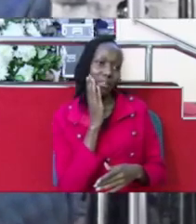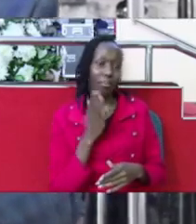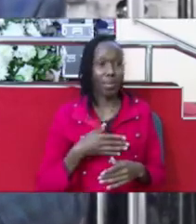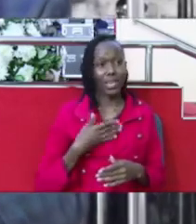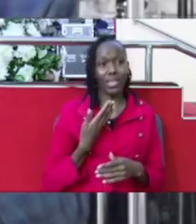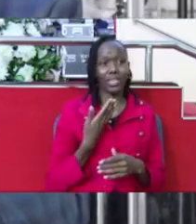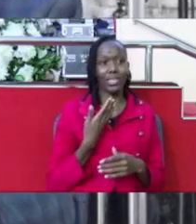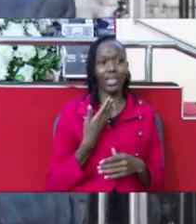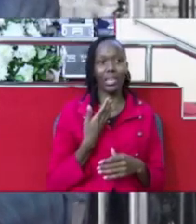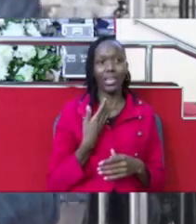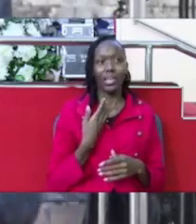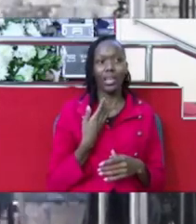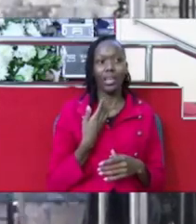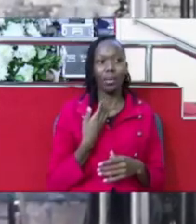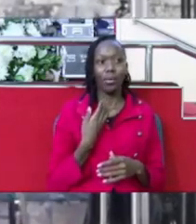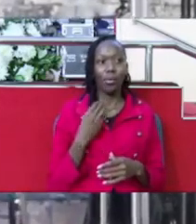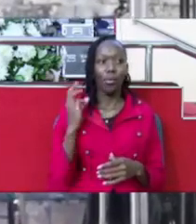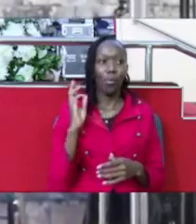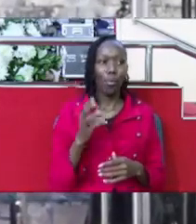mkali sana. And